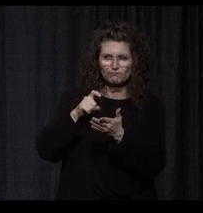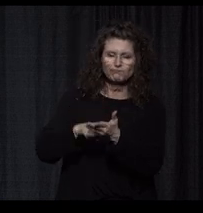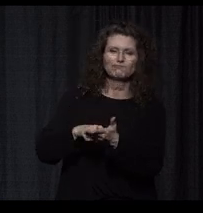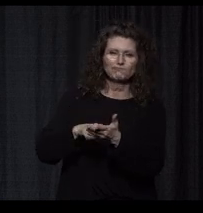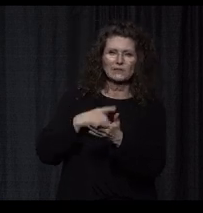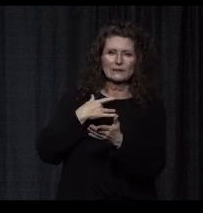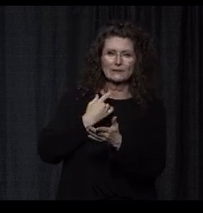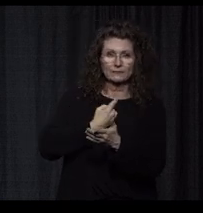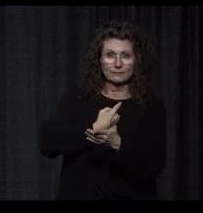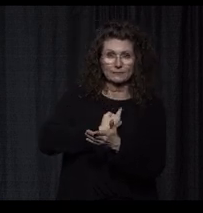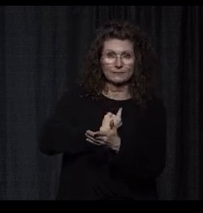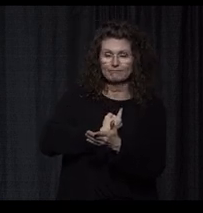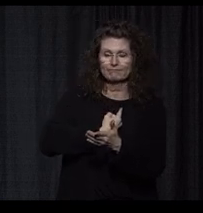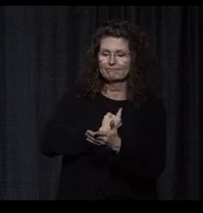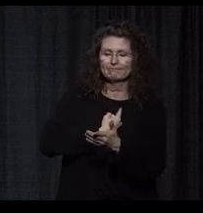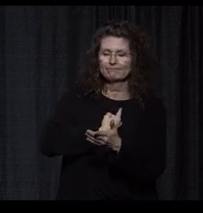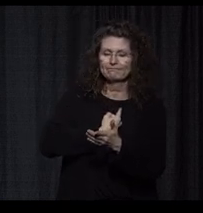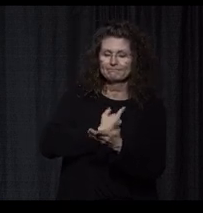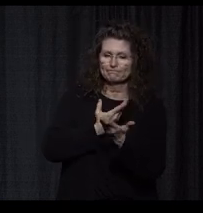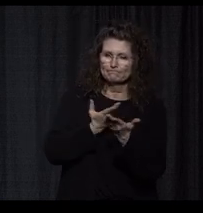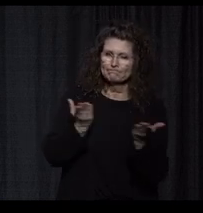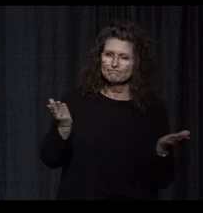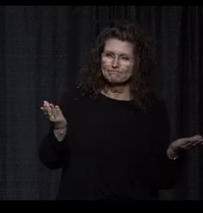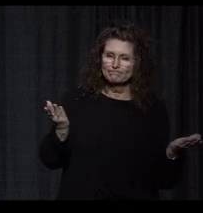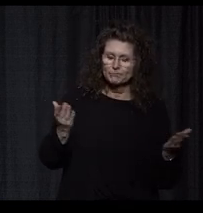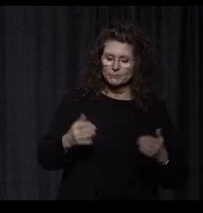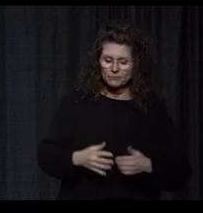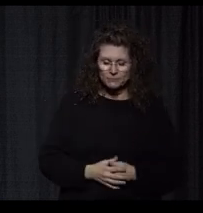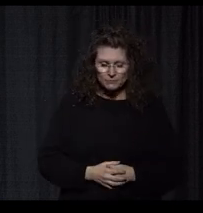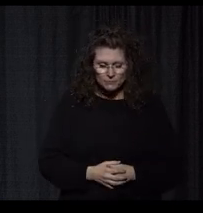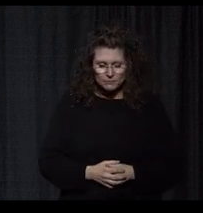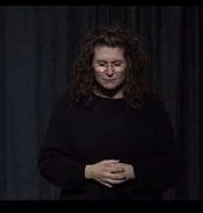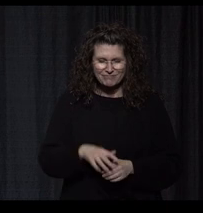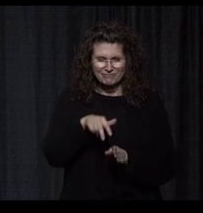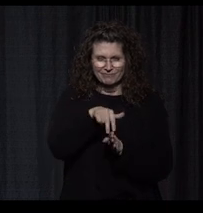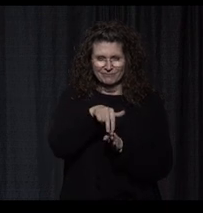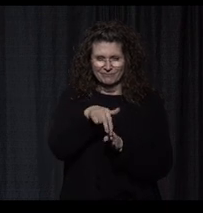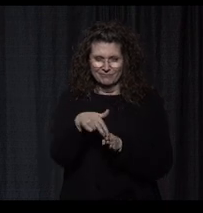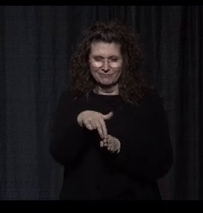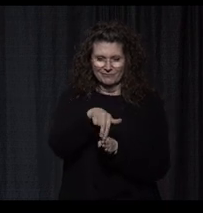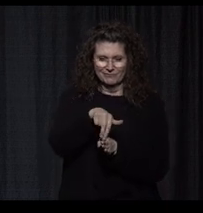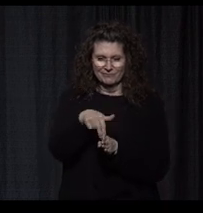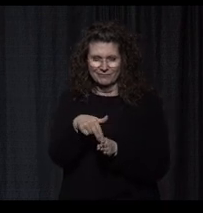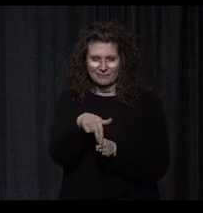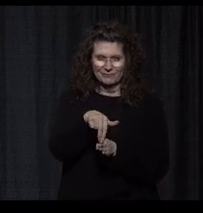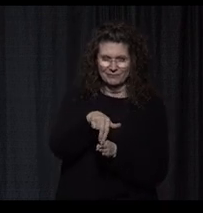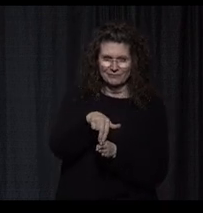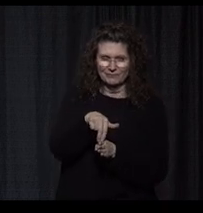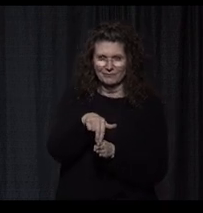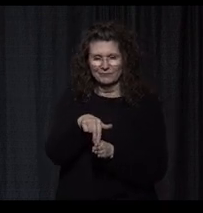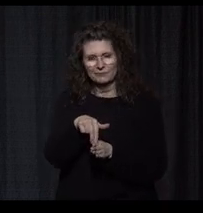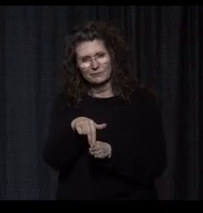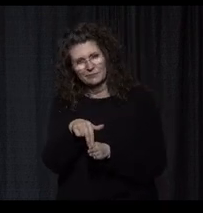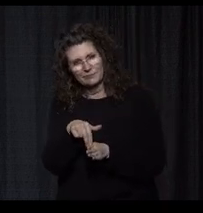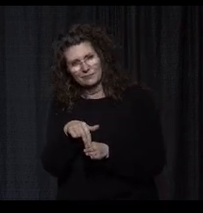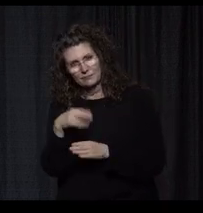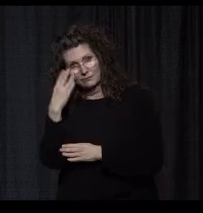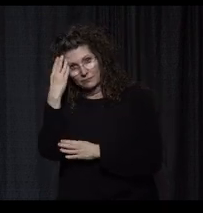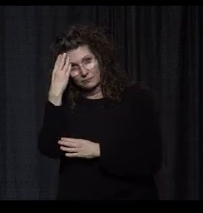that I'm not alone in that. It's a tightrope between visibility